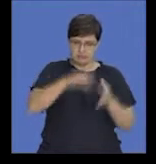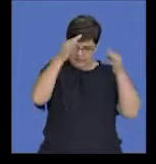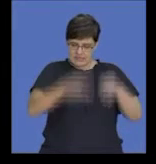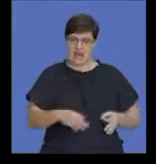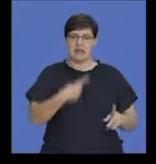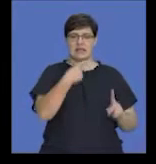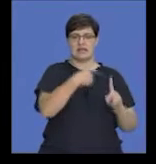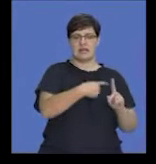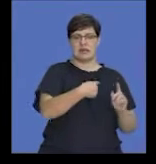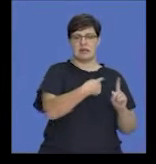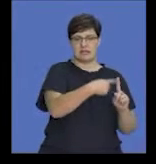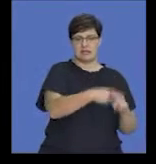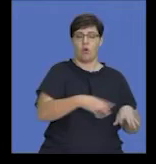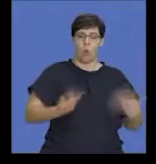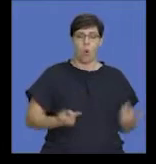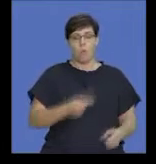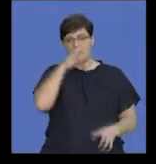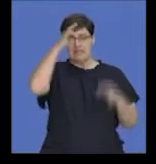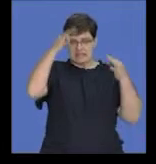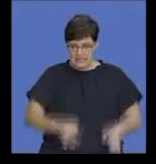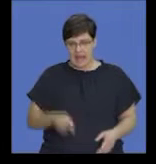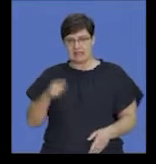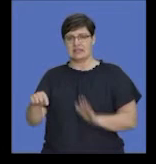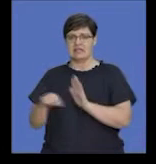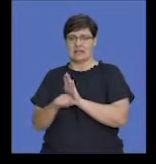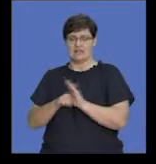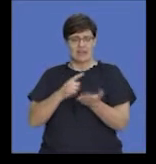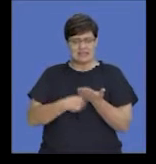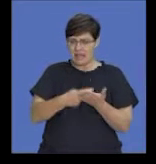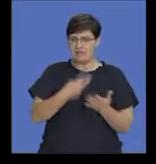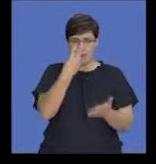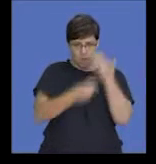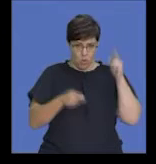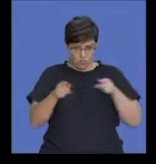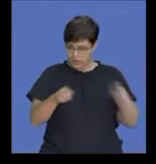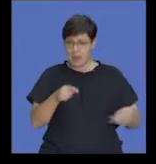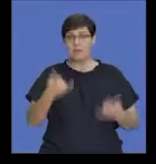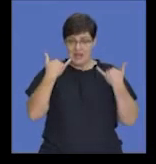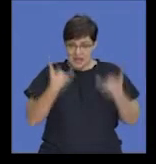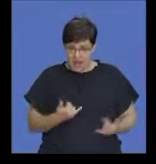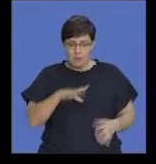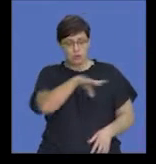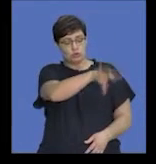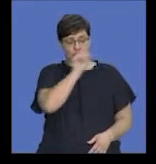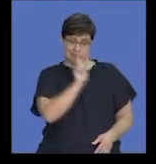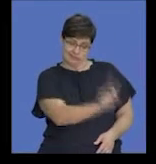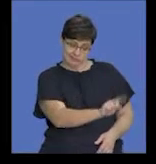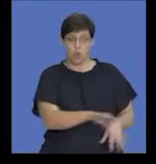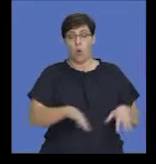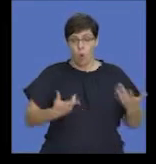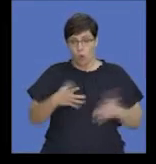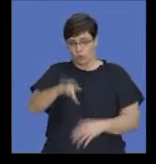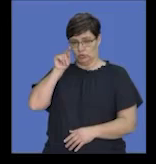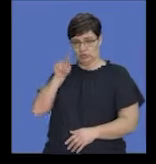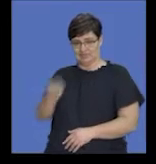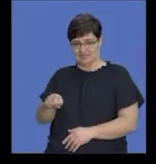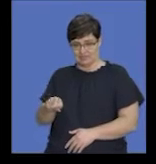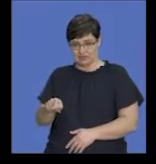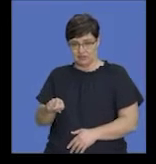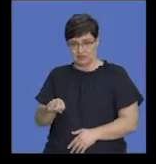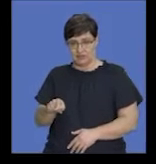a one-sided argument, unlike the discursive essay, where you are allowed to look at both sides of the argument. So a good